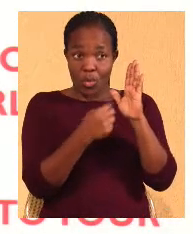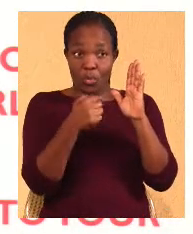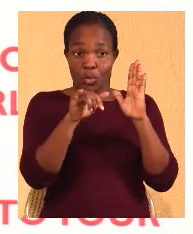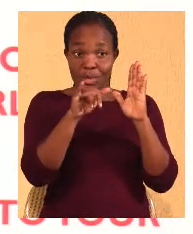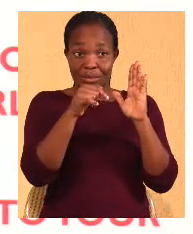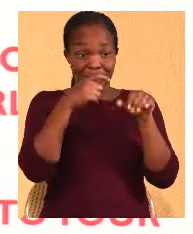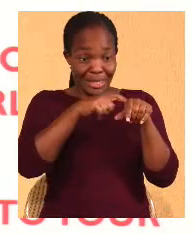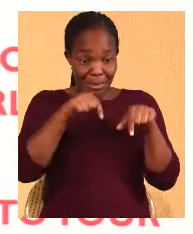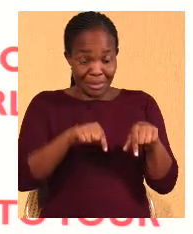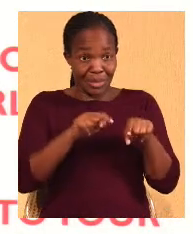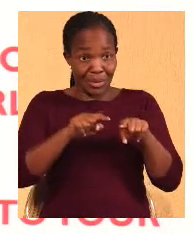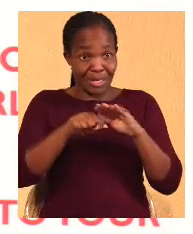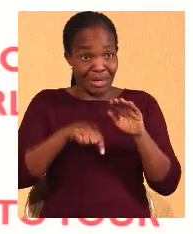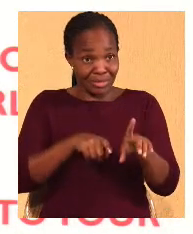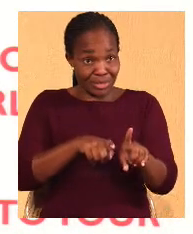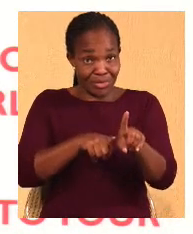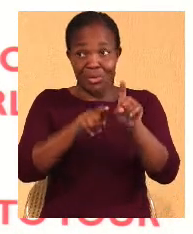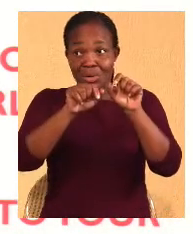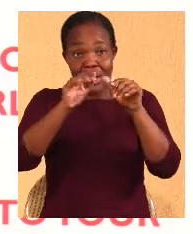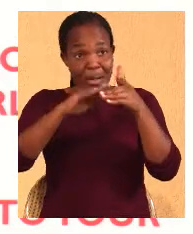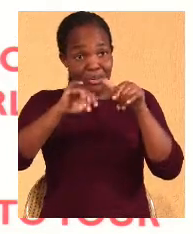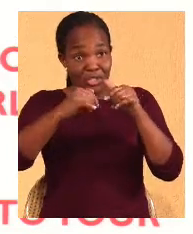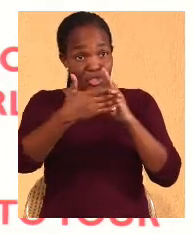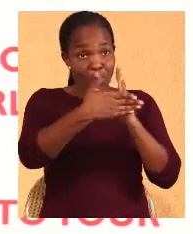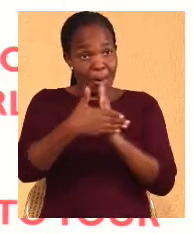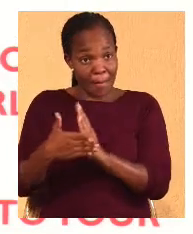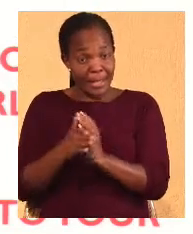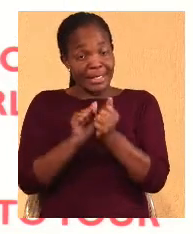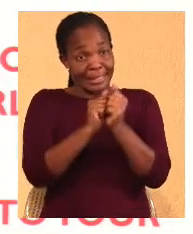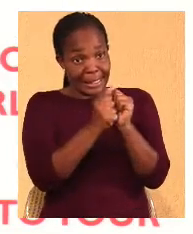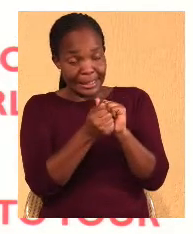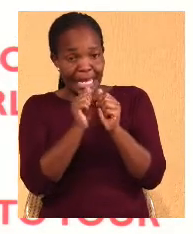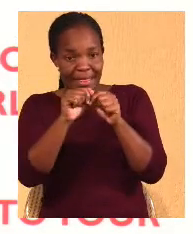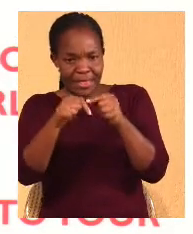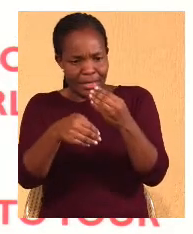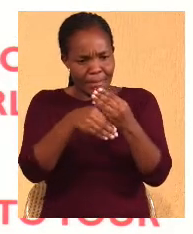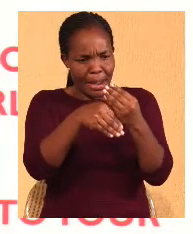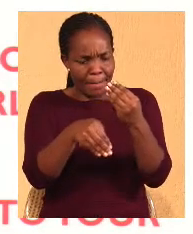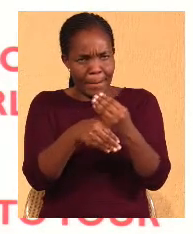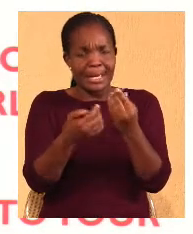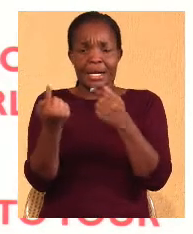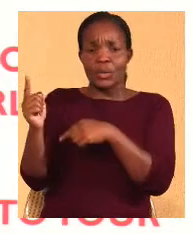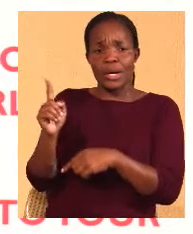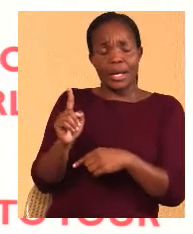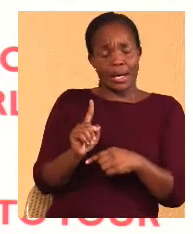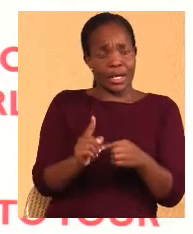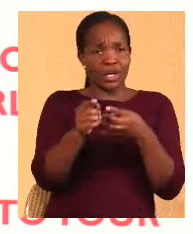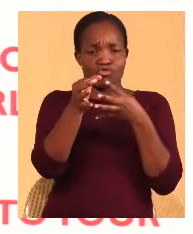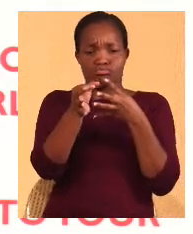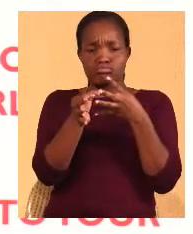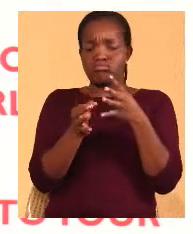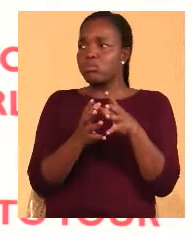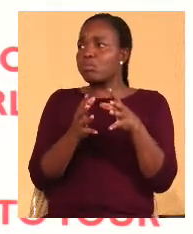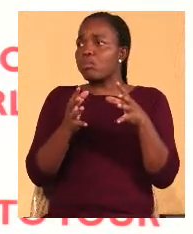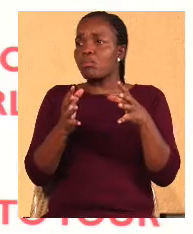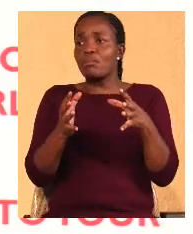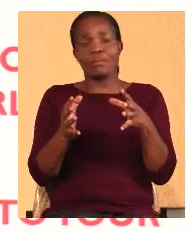will essentially deal with elaborating much more and explaining to the nation what